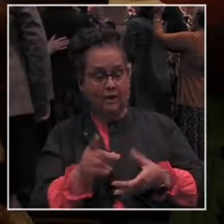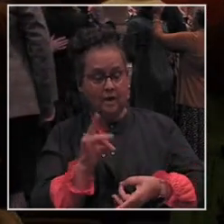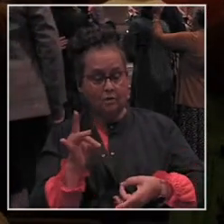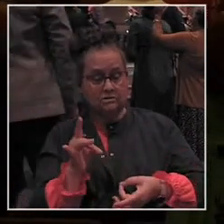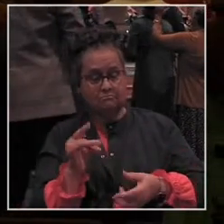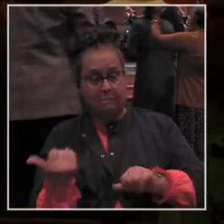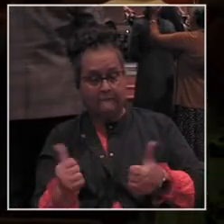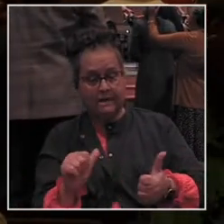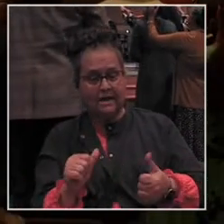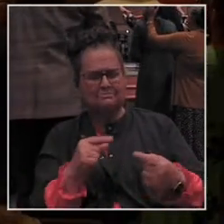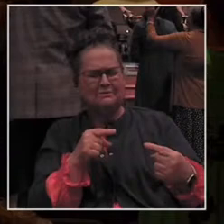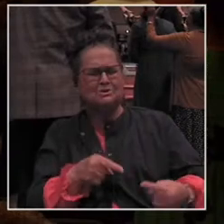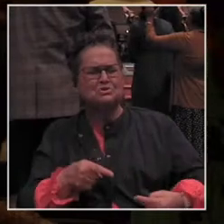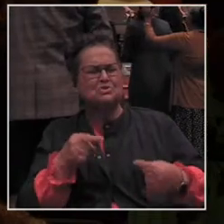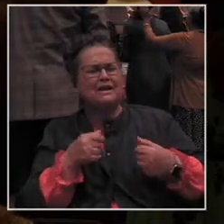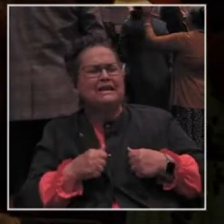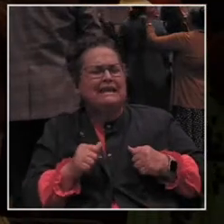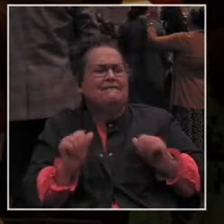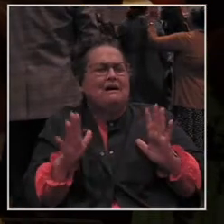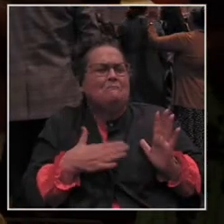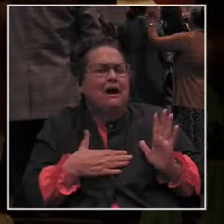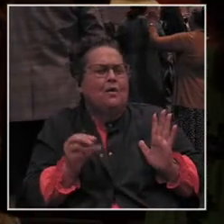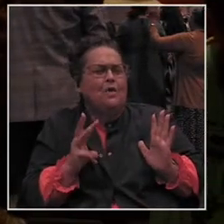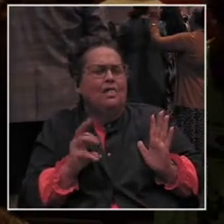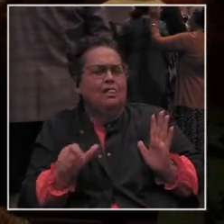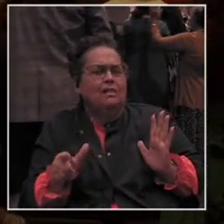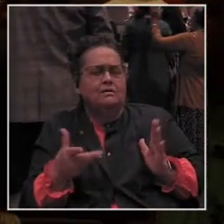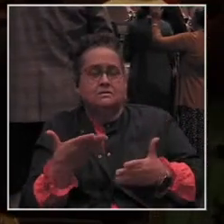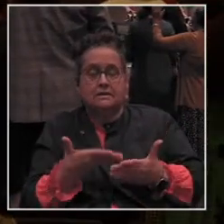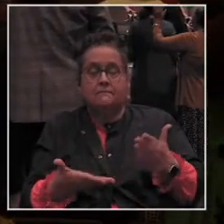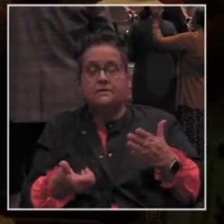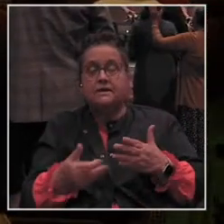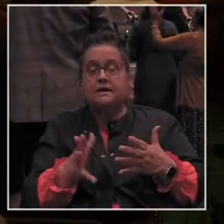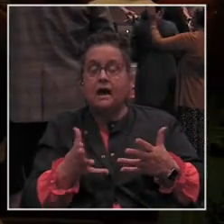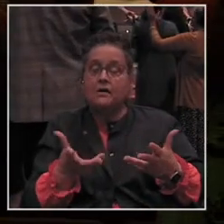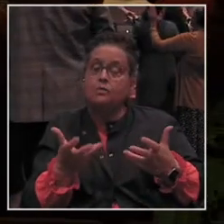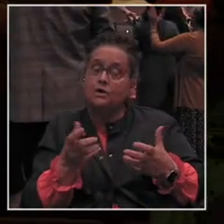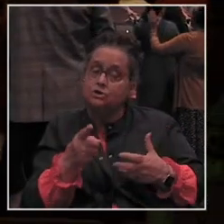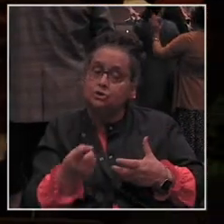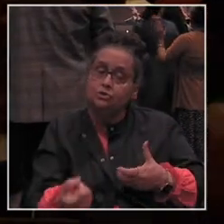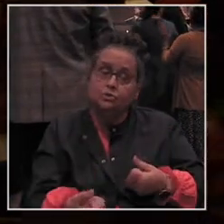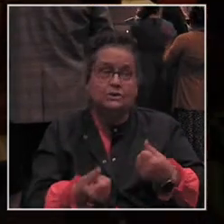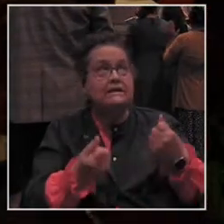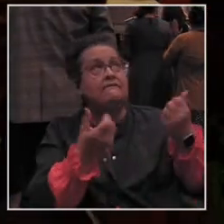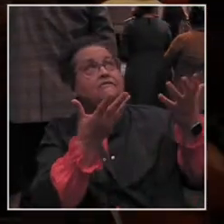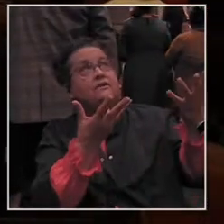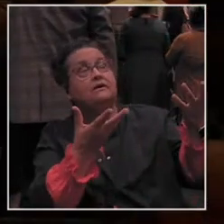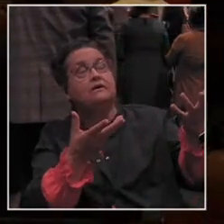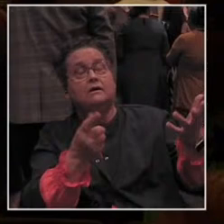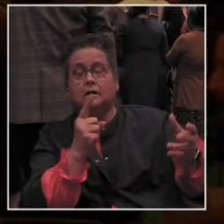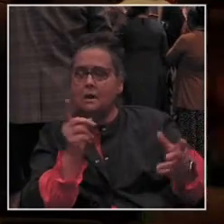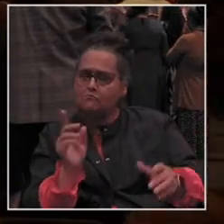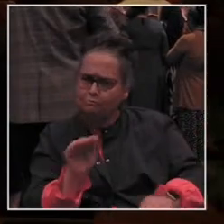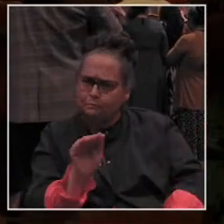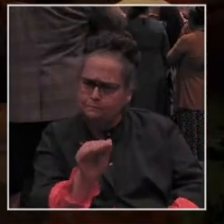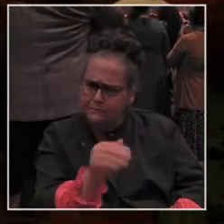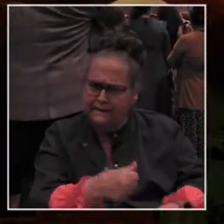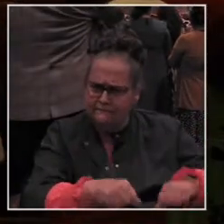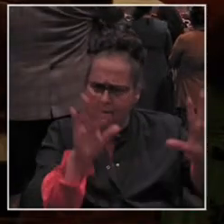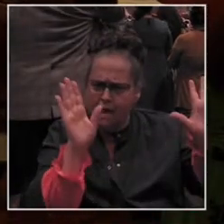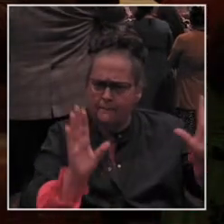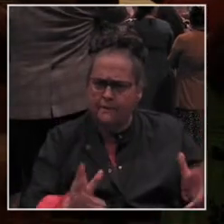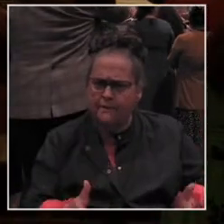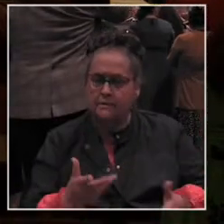Lord, I'm struggling to give you my will. That maybe there's some things that God is reaching for. There's some things that God has been prompting you to give up. There's